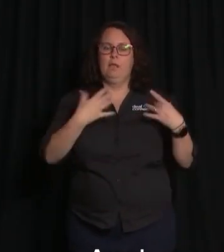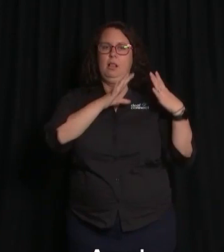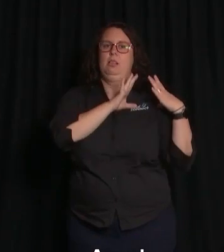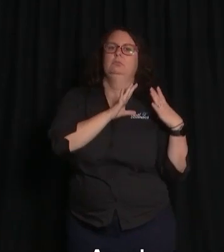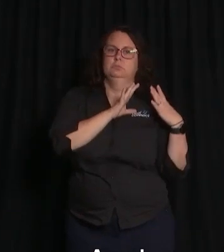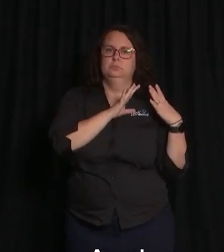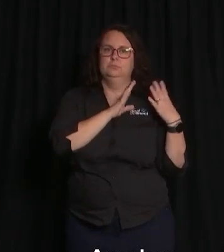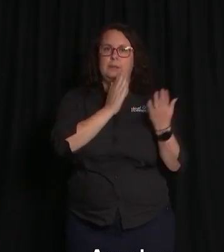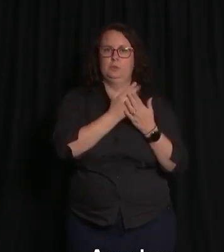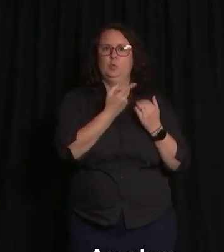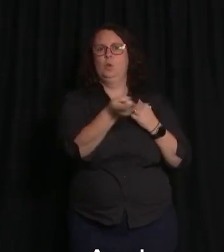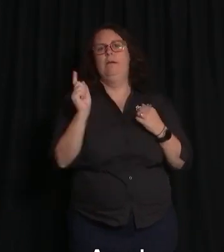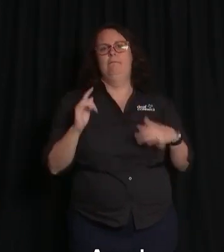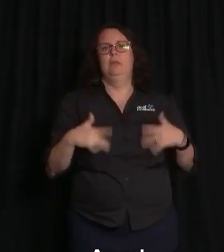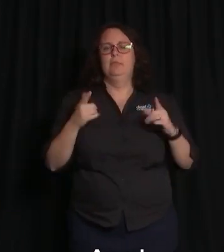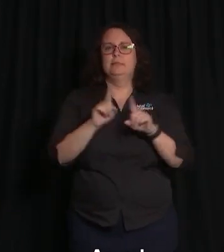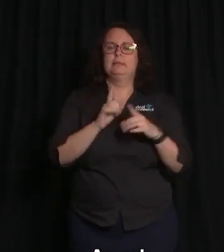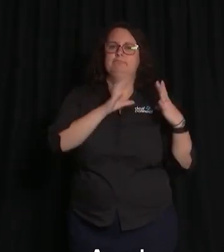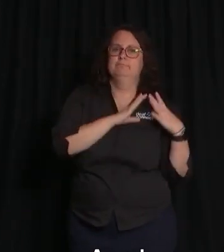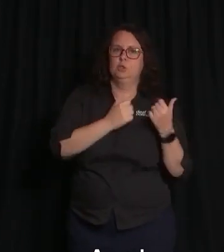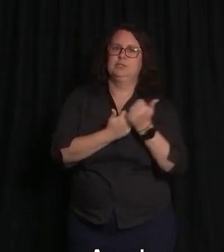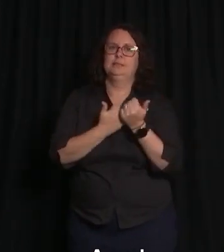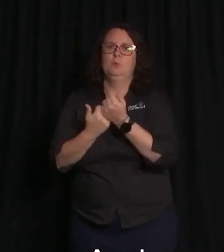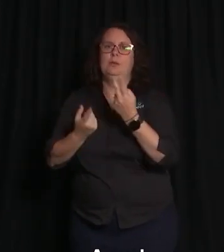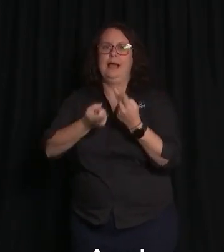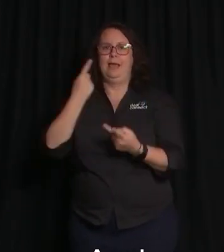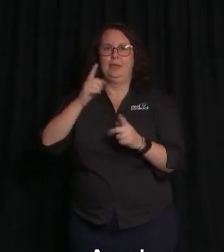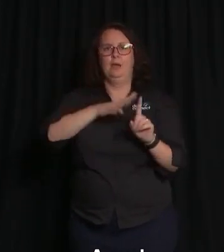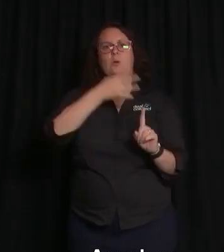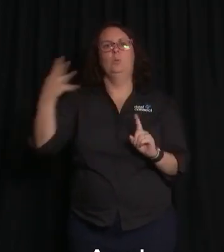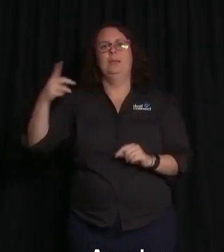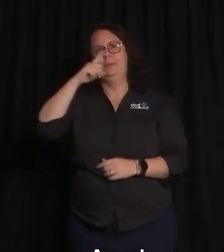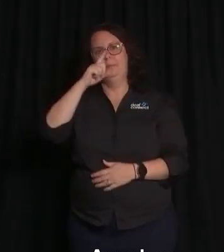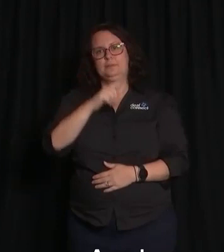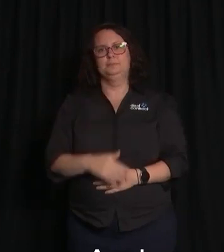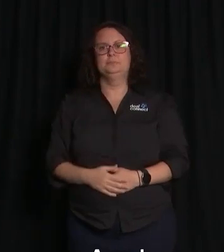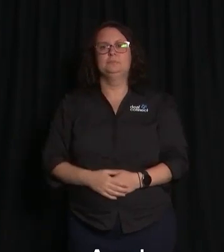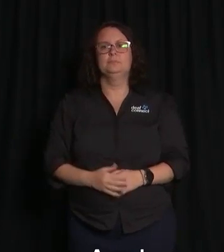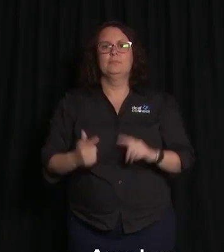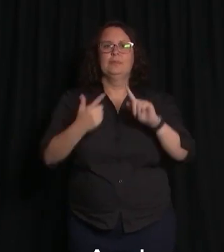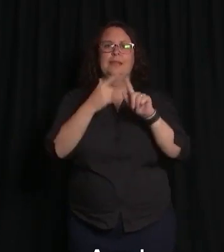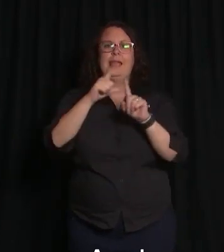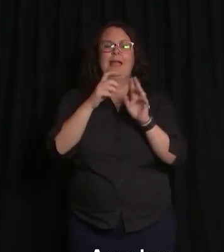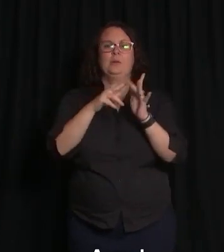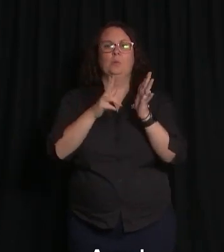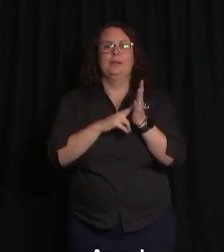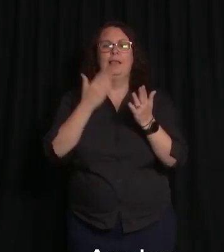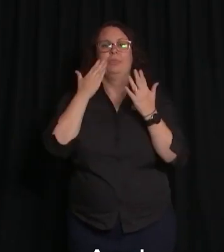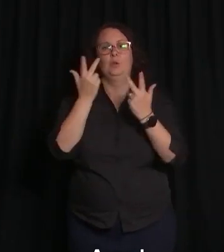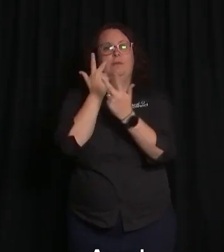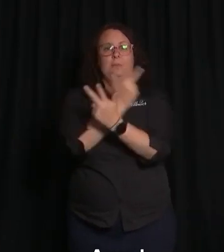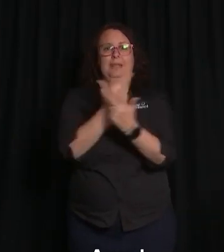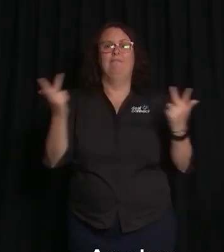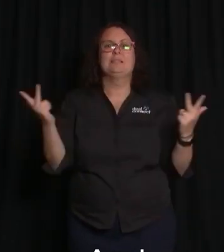heavily on everyone gathered in this room today. Edwin, thank you for being visible and creating some of that space for us, and thank you for your service to our